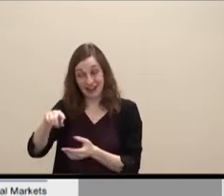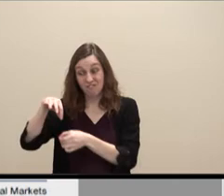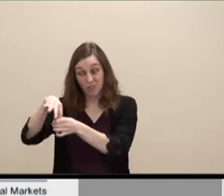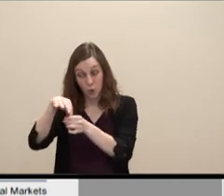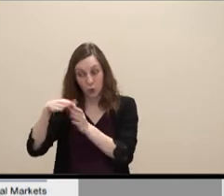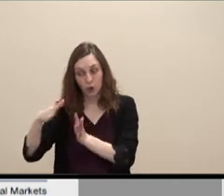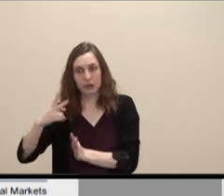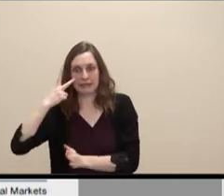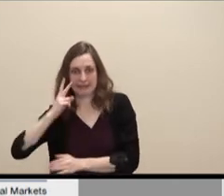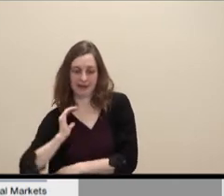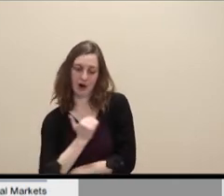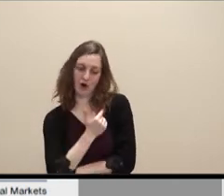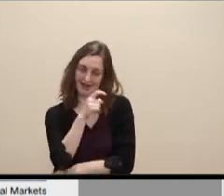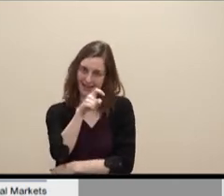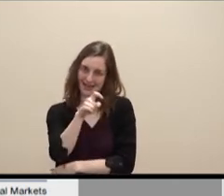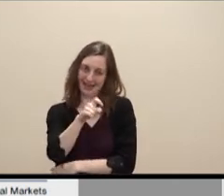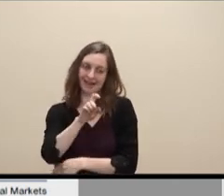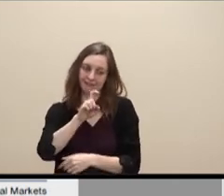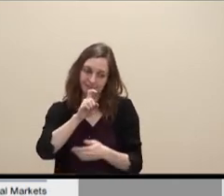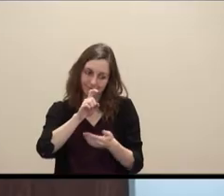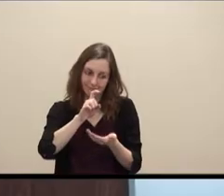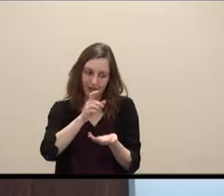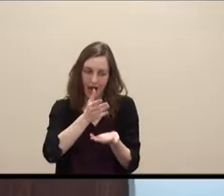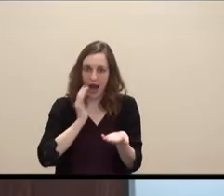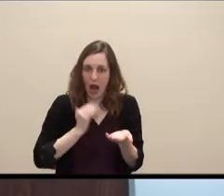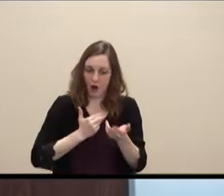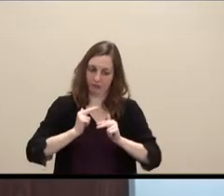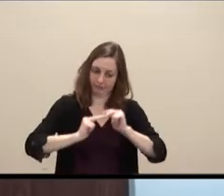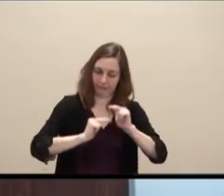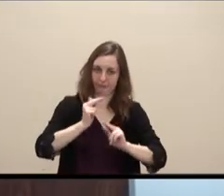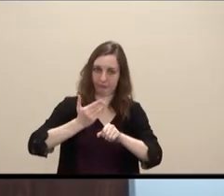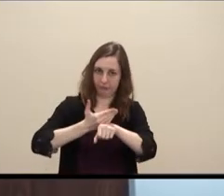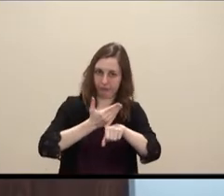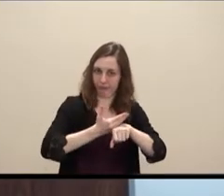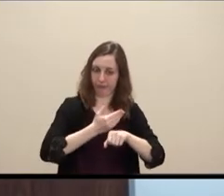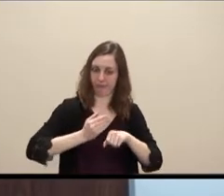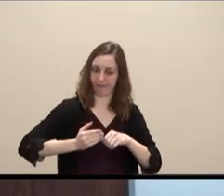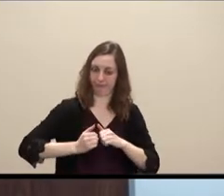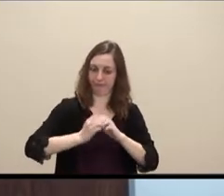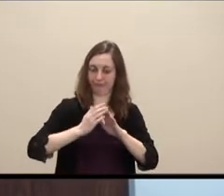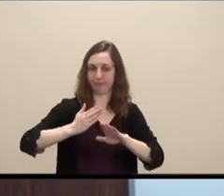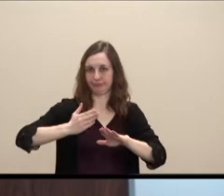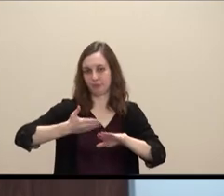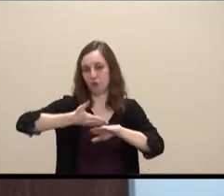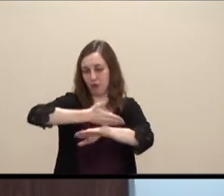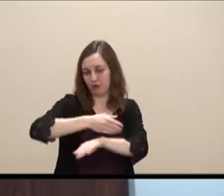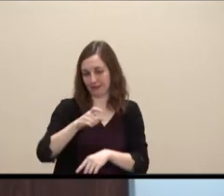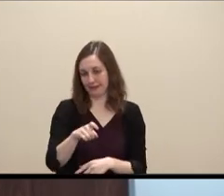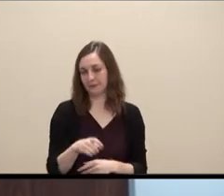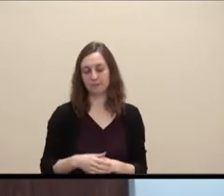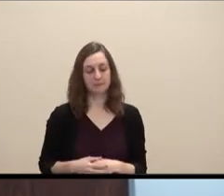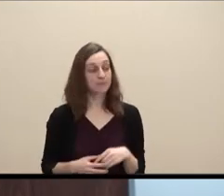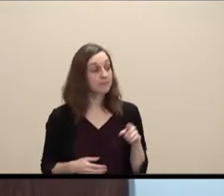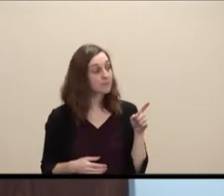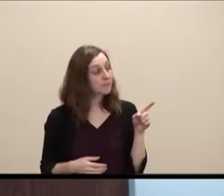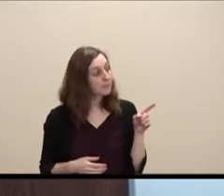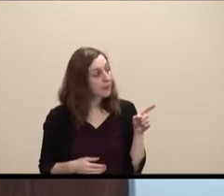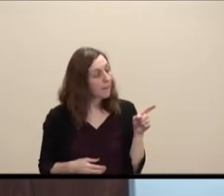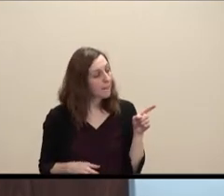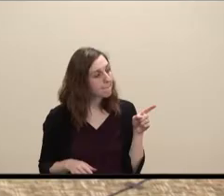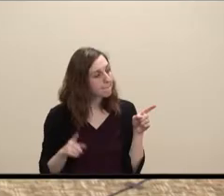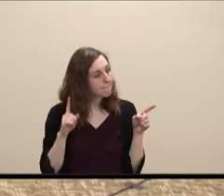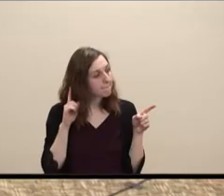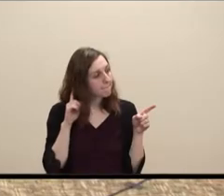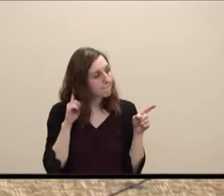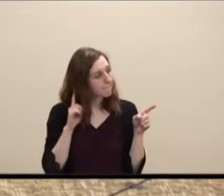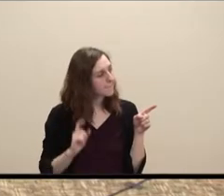state. Hey, Destin. Yes, sir. Not that all uniforms across, all voters across the state are uniform, but